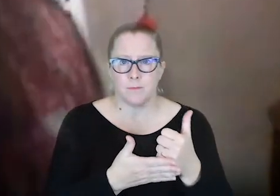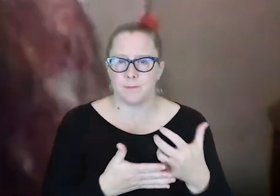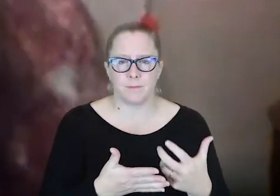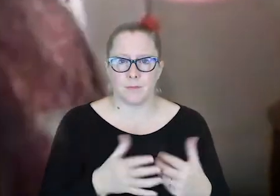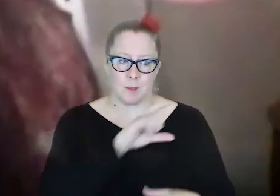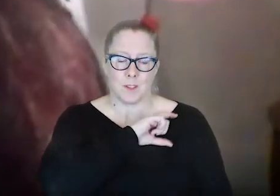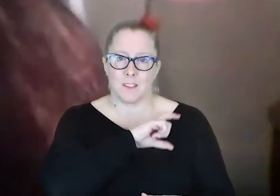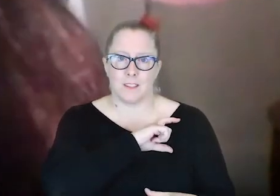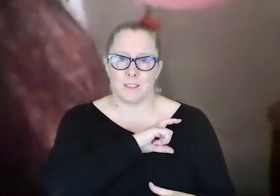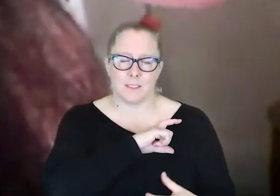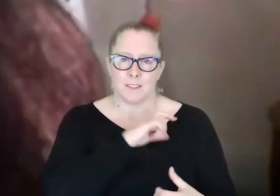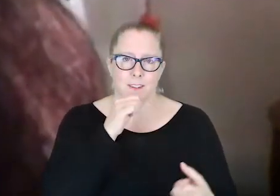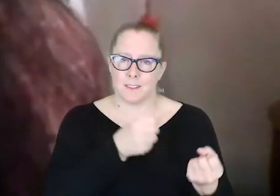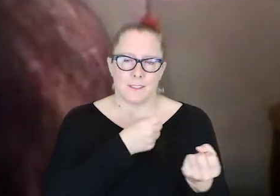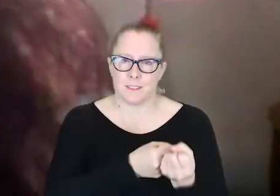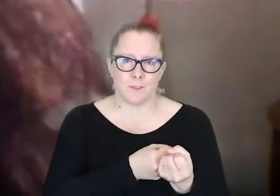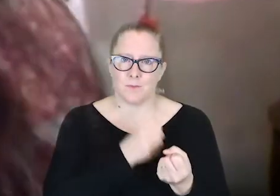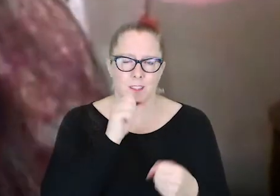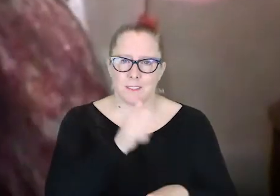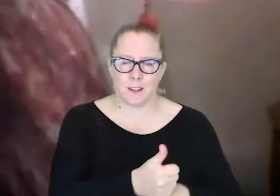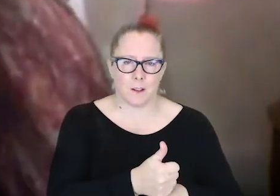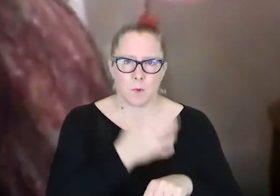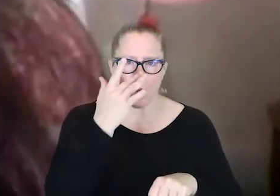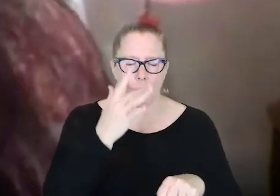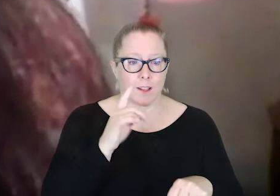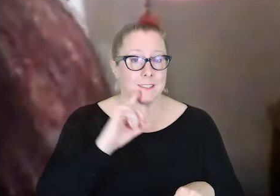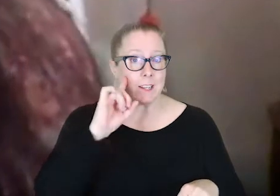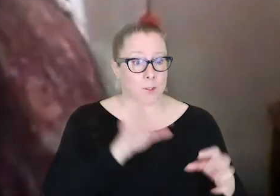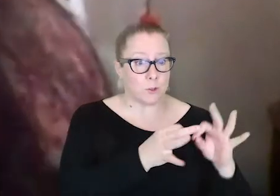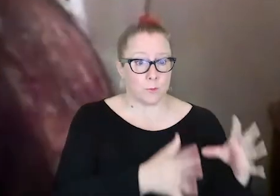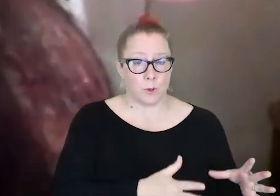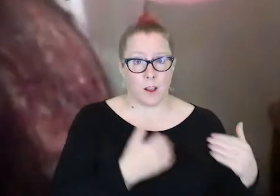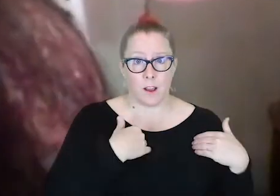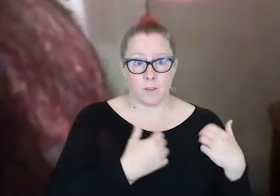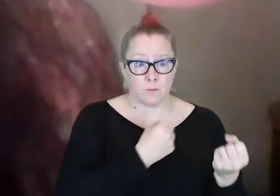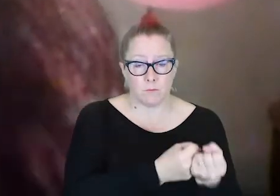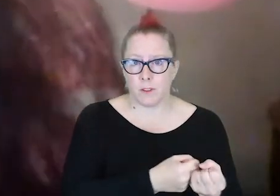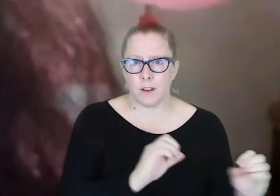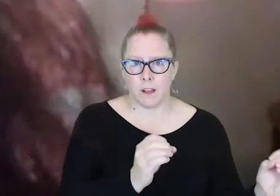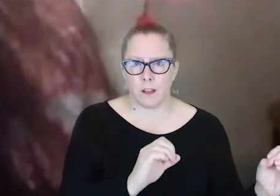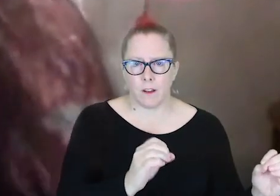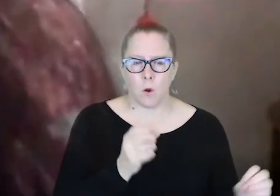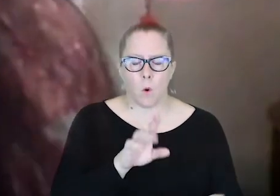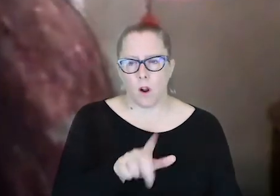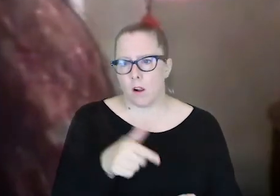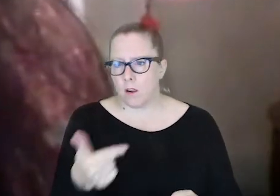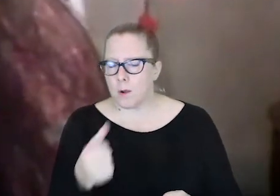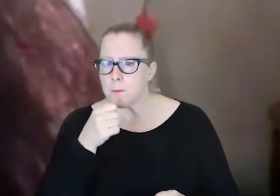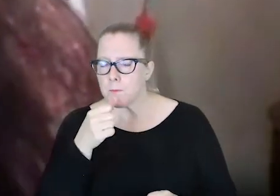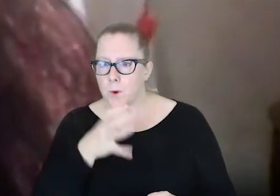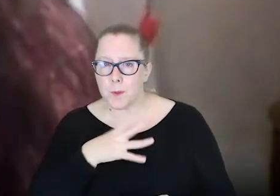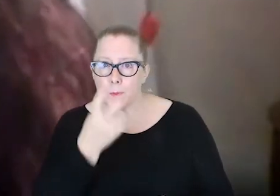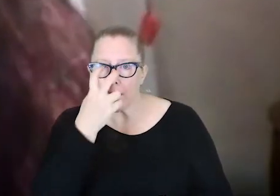of discrimination. Police are not aware about it. They don't have the sign language interpretation facilities. They don't know how